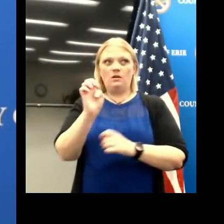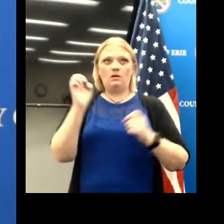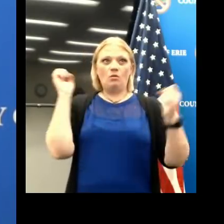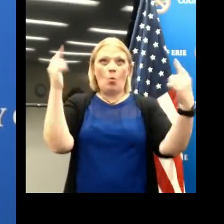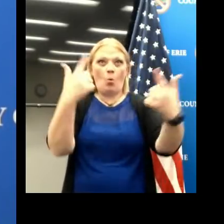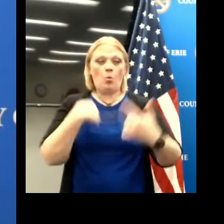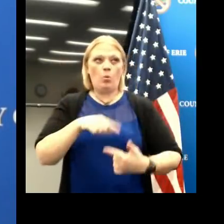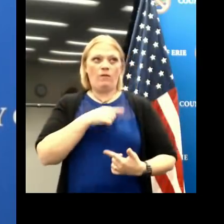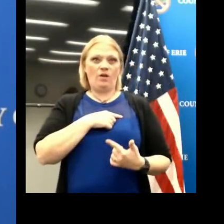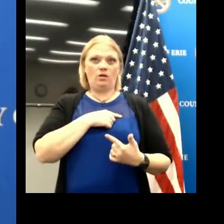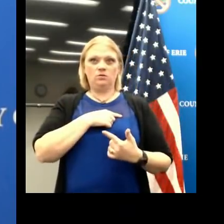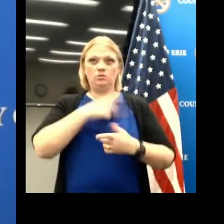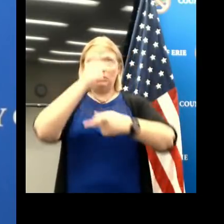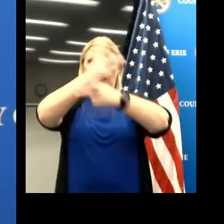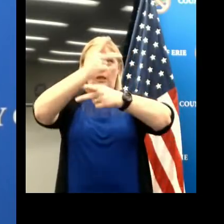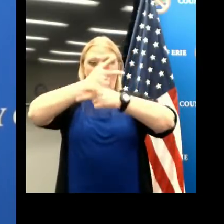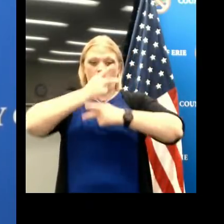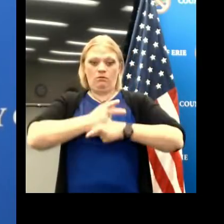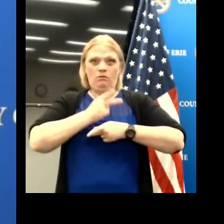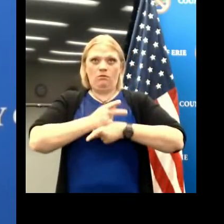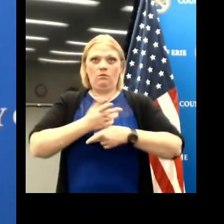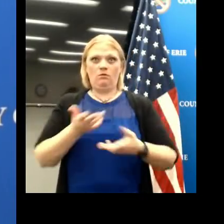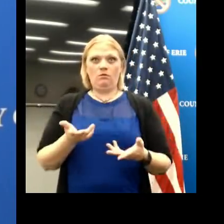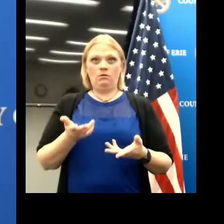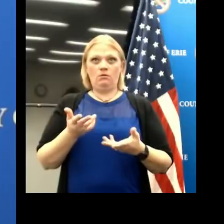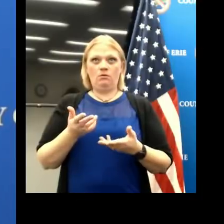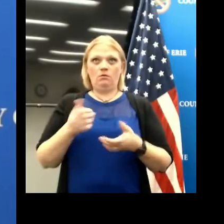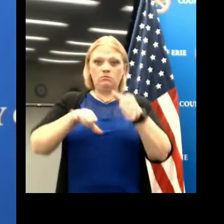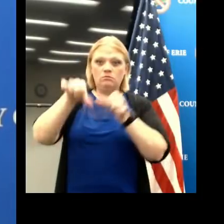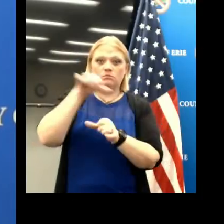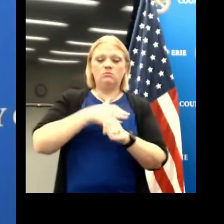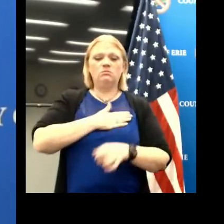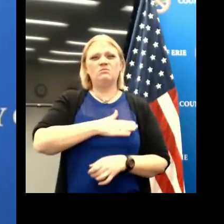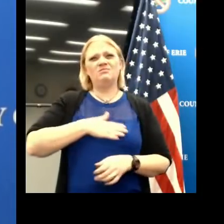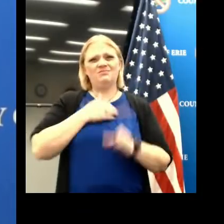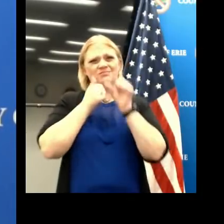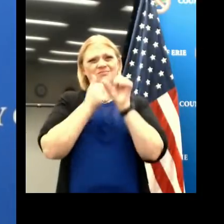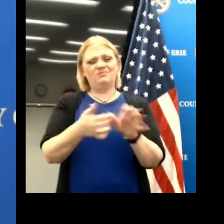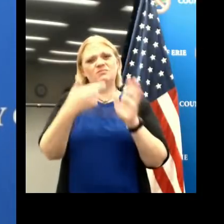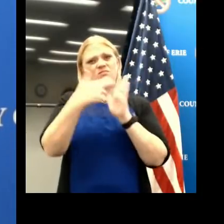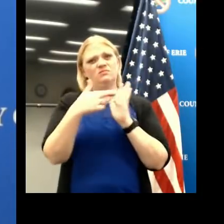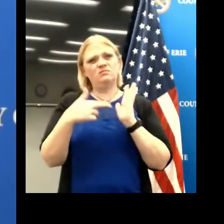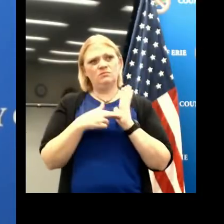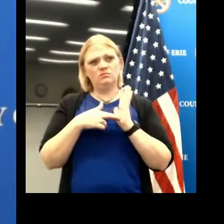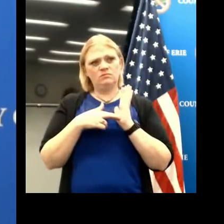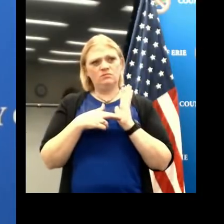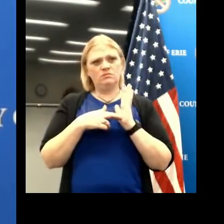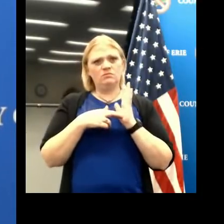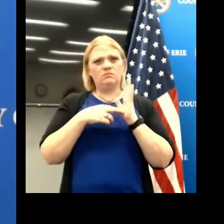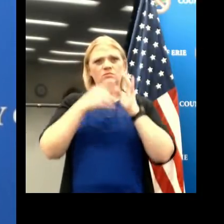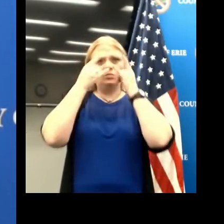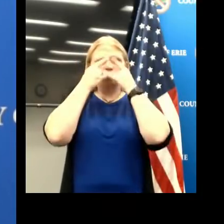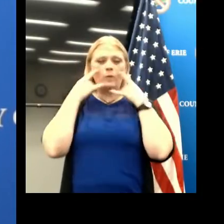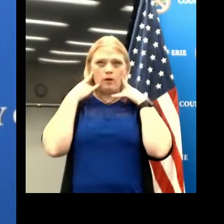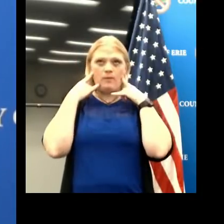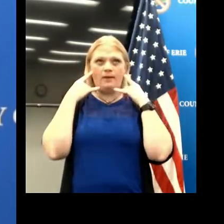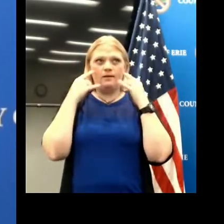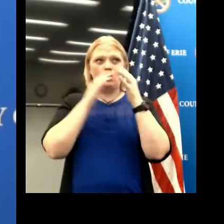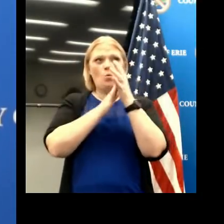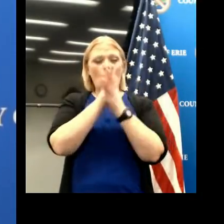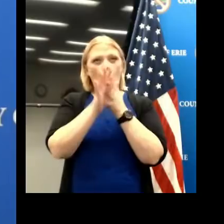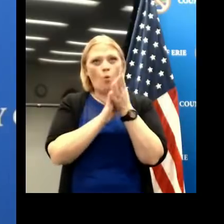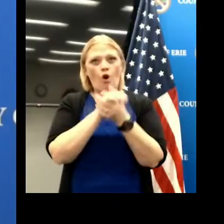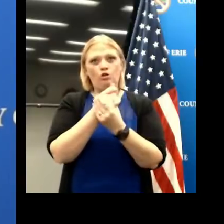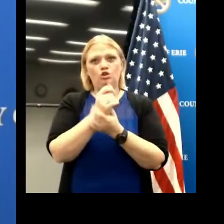us, being our brothers and sisters' keeper. Please follow the rules, wear a mask, wash